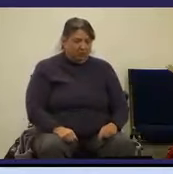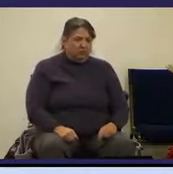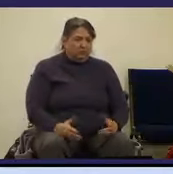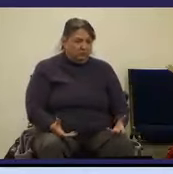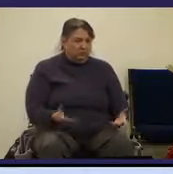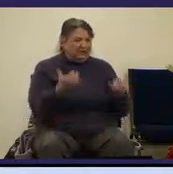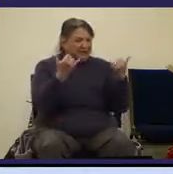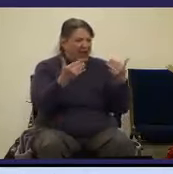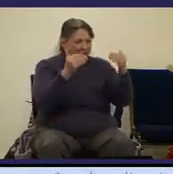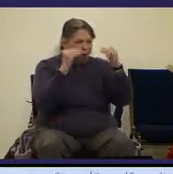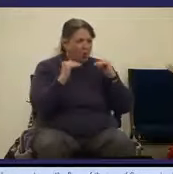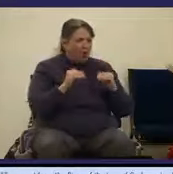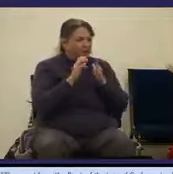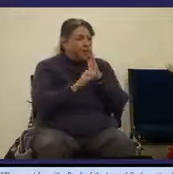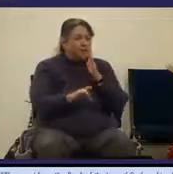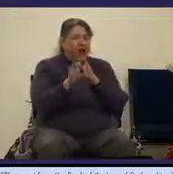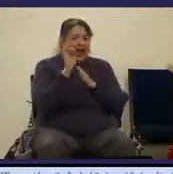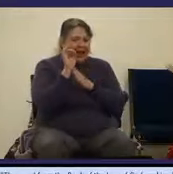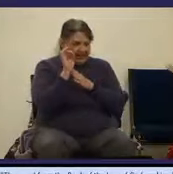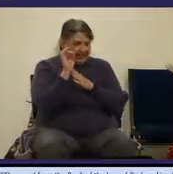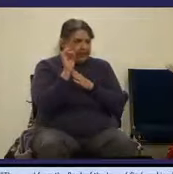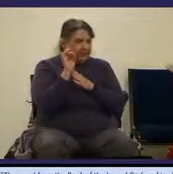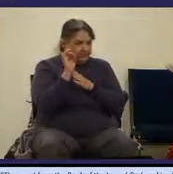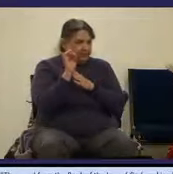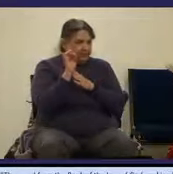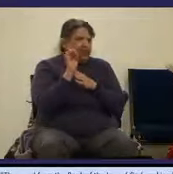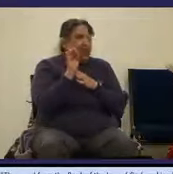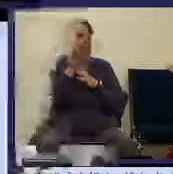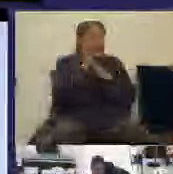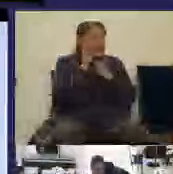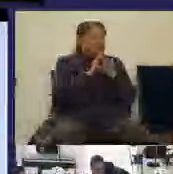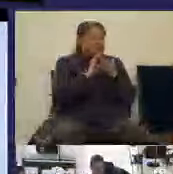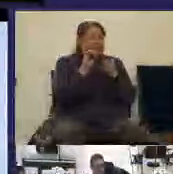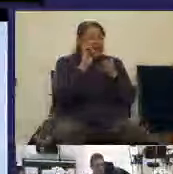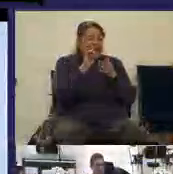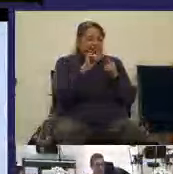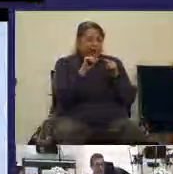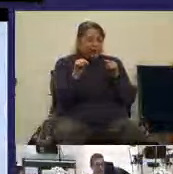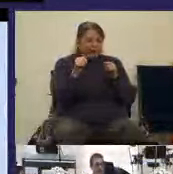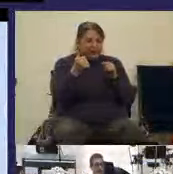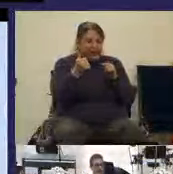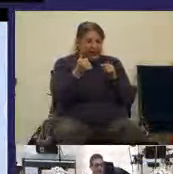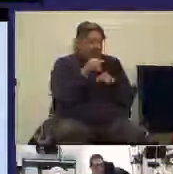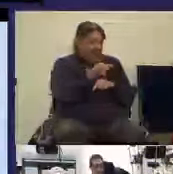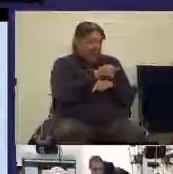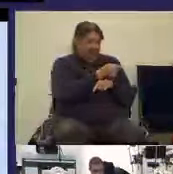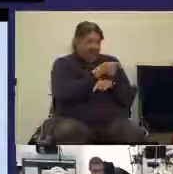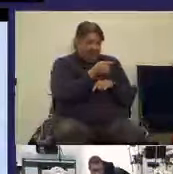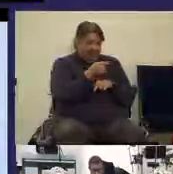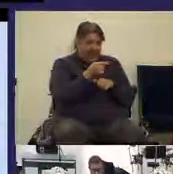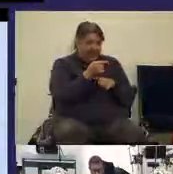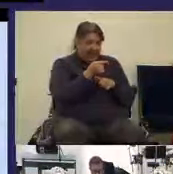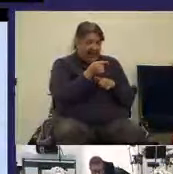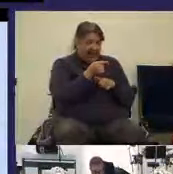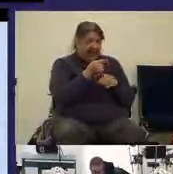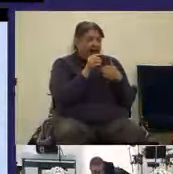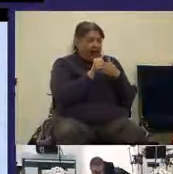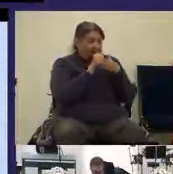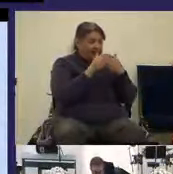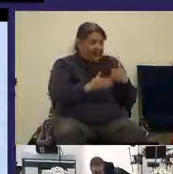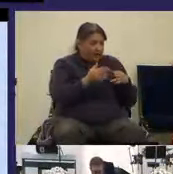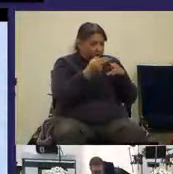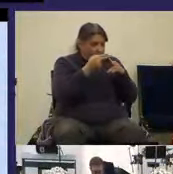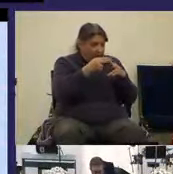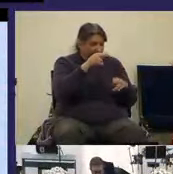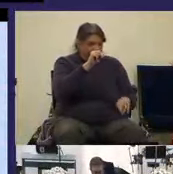8. Chapter 8, verses 8 through 10. It says they, that would be Nehemiah and Ezra and the Levites.